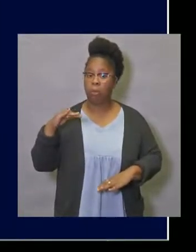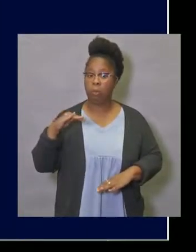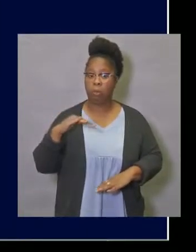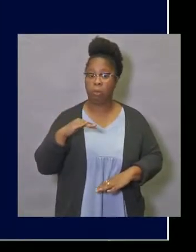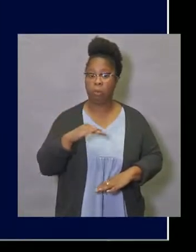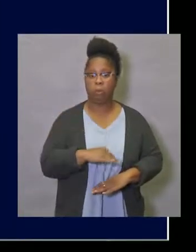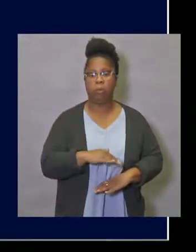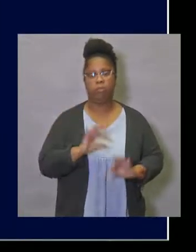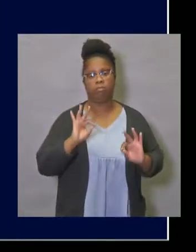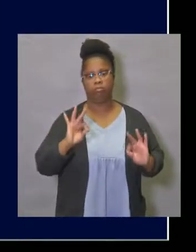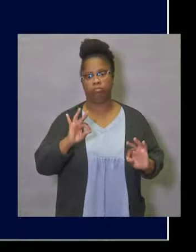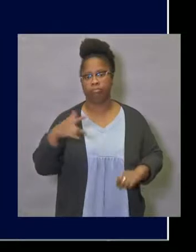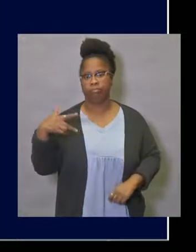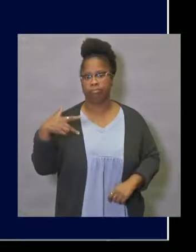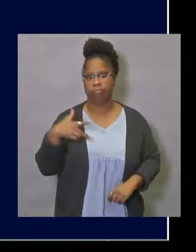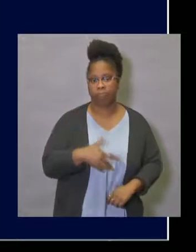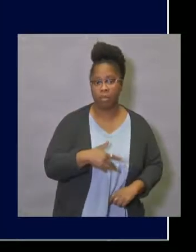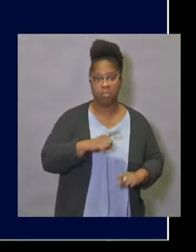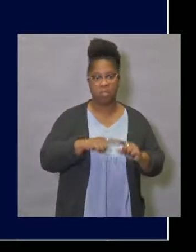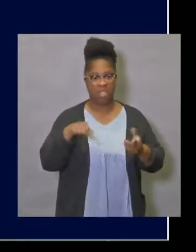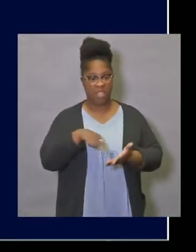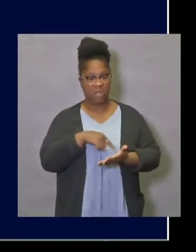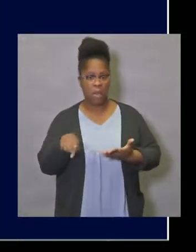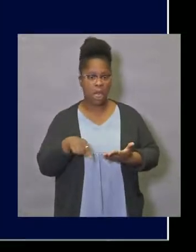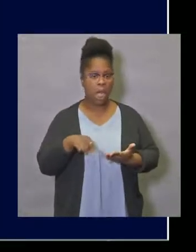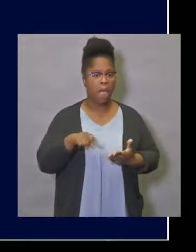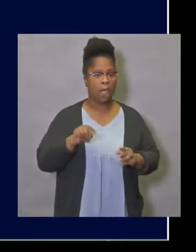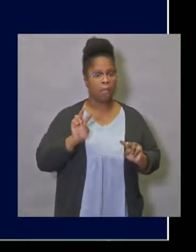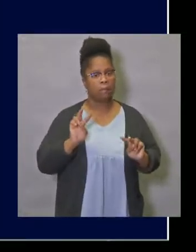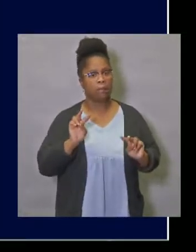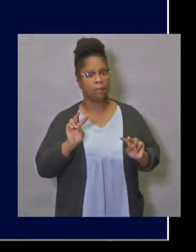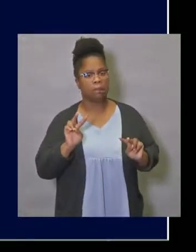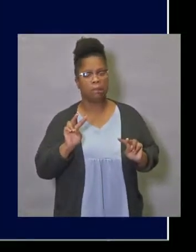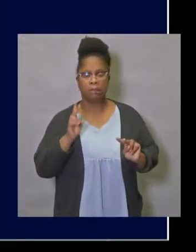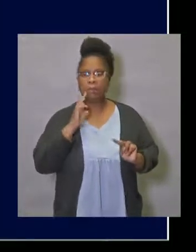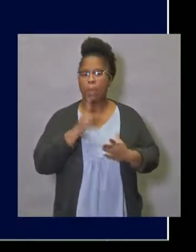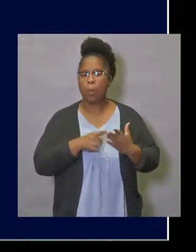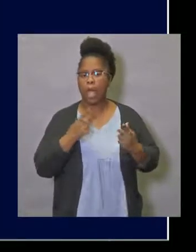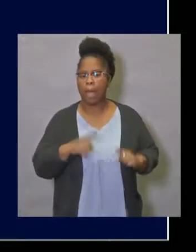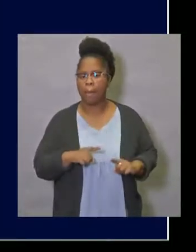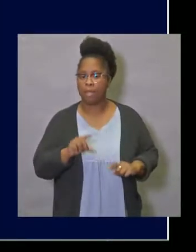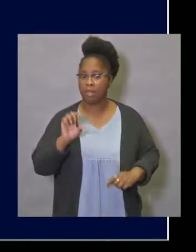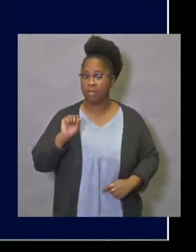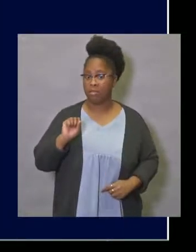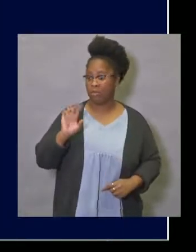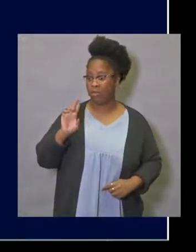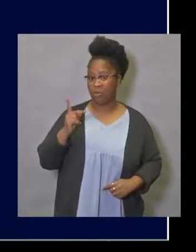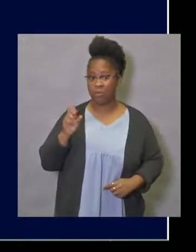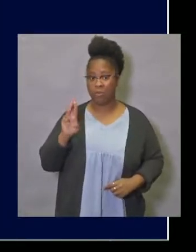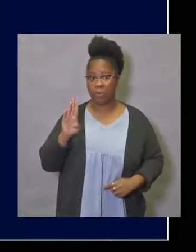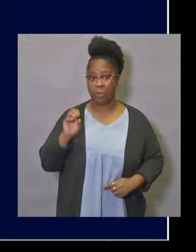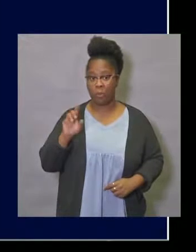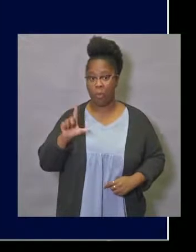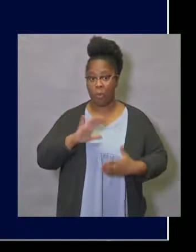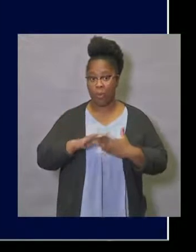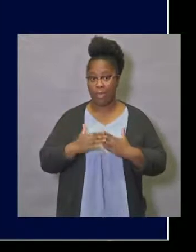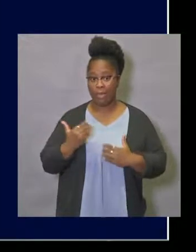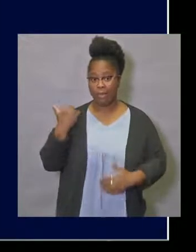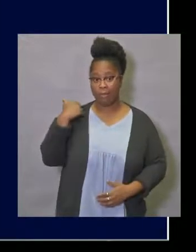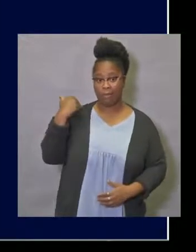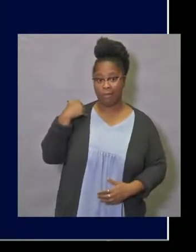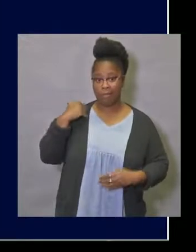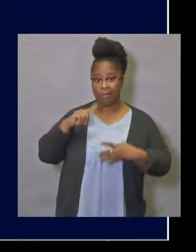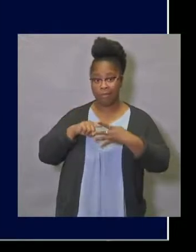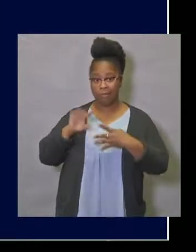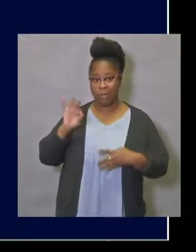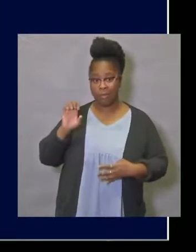increases in cases resulting from gatherings over the Super Bowl weekend. As we know, and as this graph demonstrates,